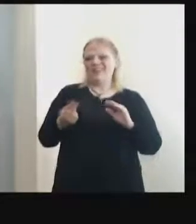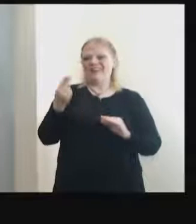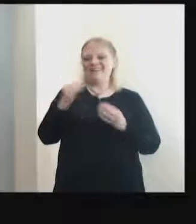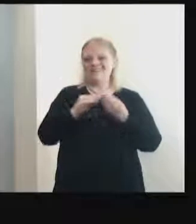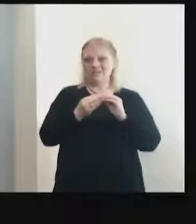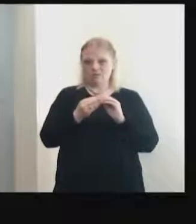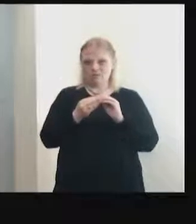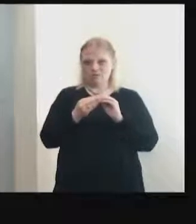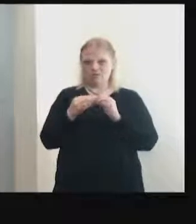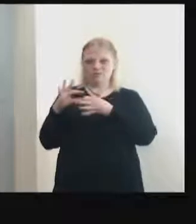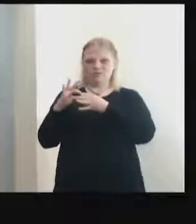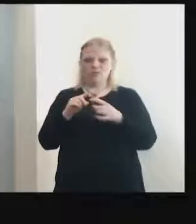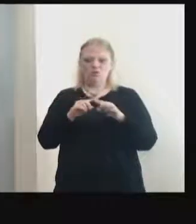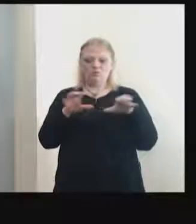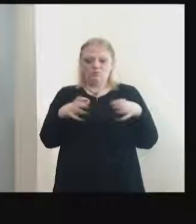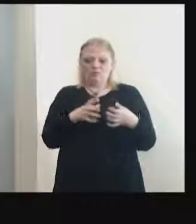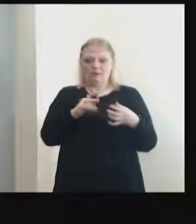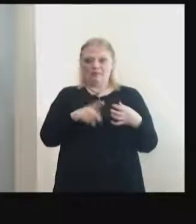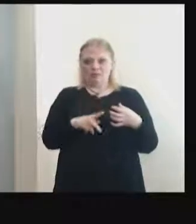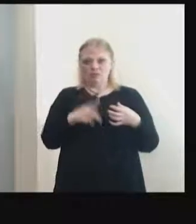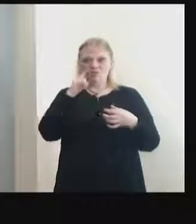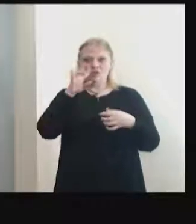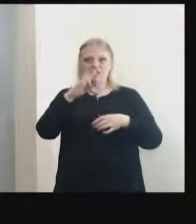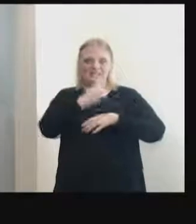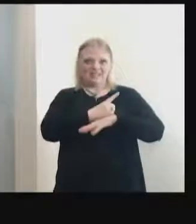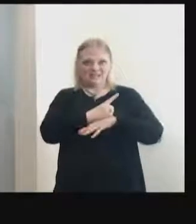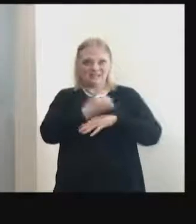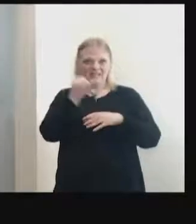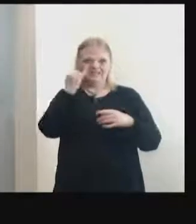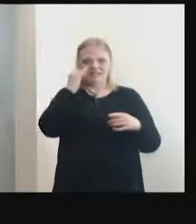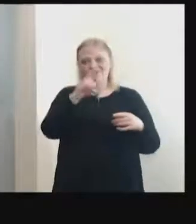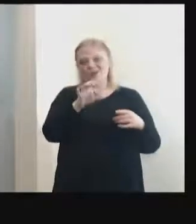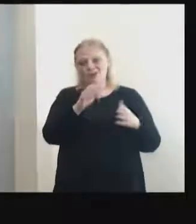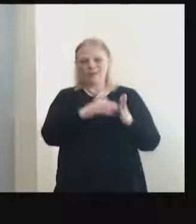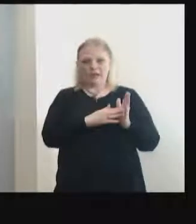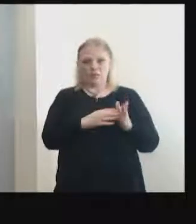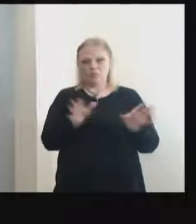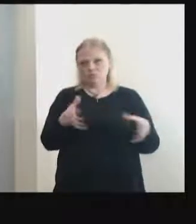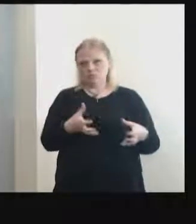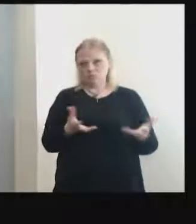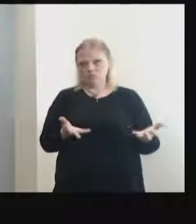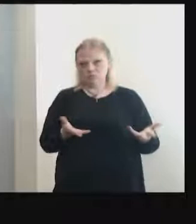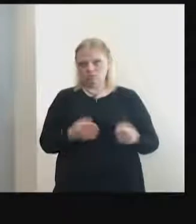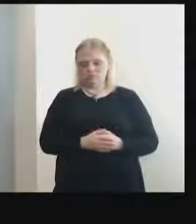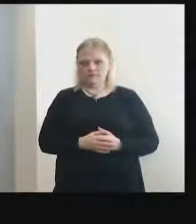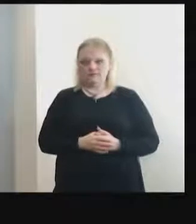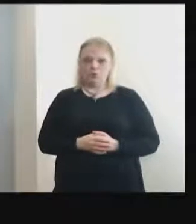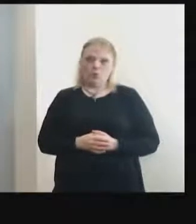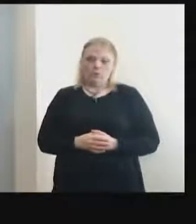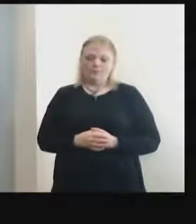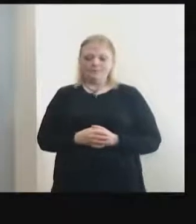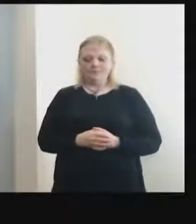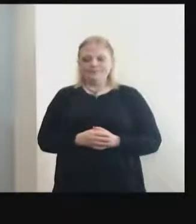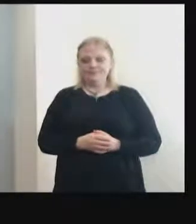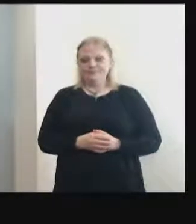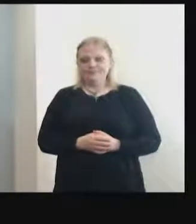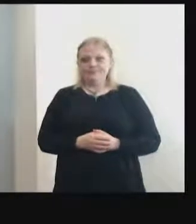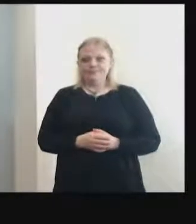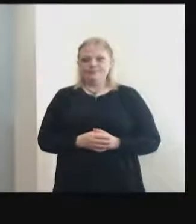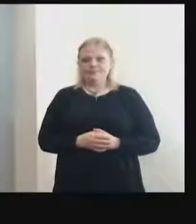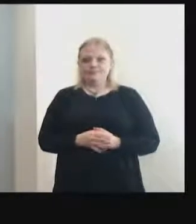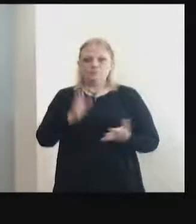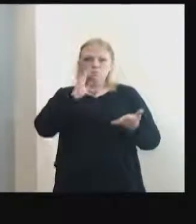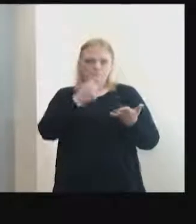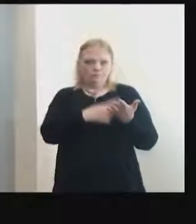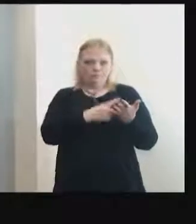regards to population over 7 days if it was 100,000 population. So what we're seeing, and we'll talk